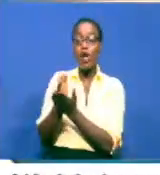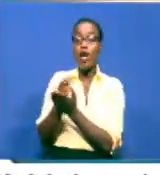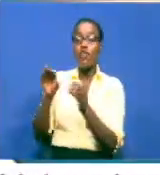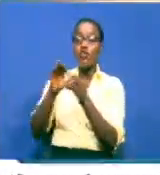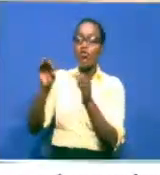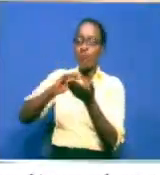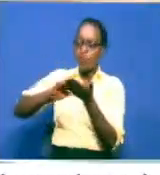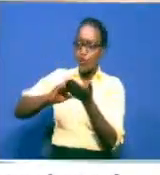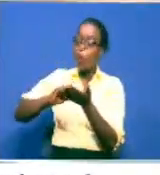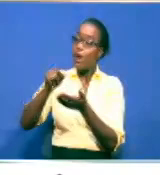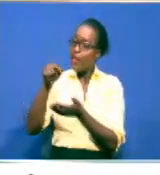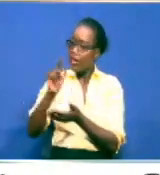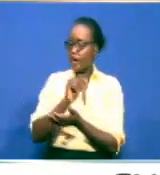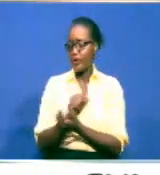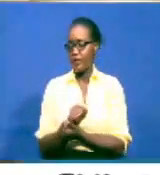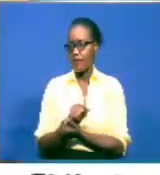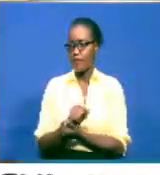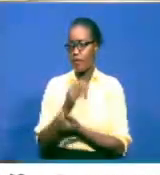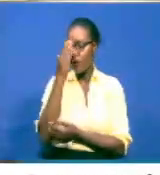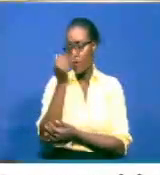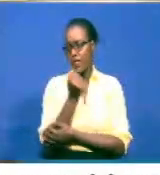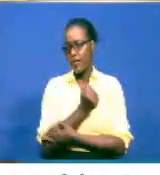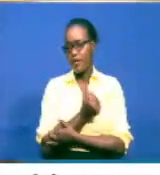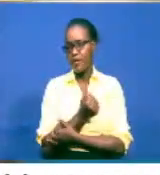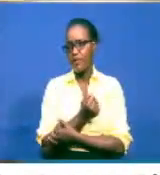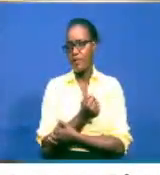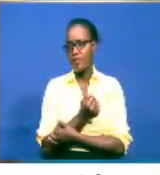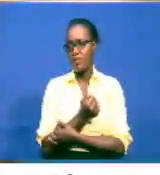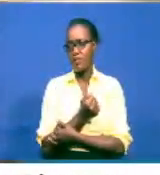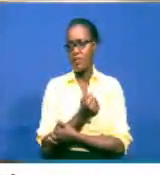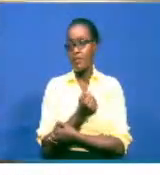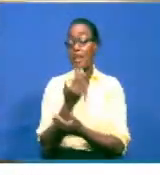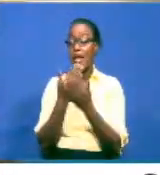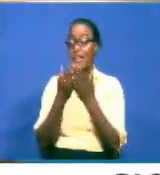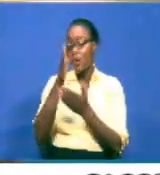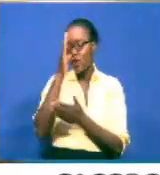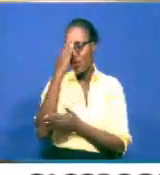the package. In that package, yes. Yes, in that package. Uh-huh. Because, and I thank God, because,